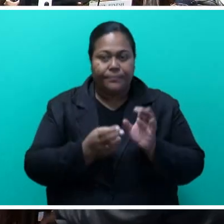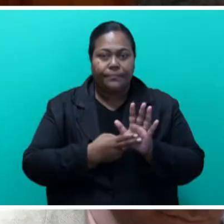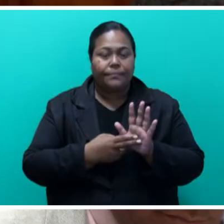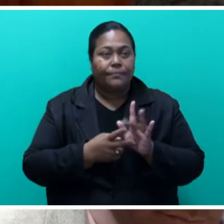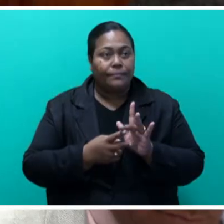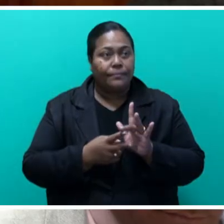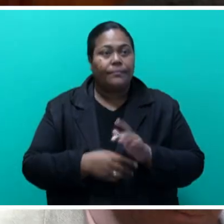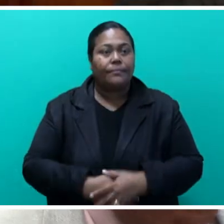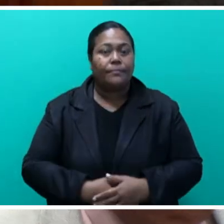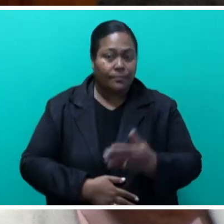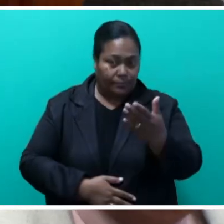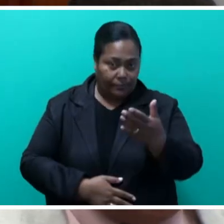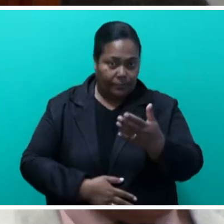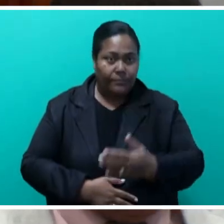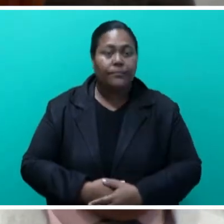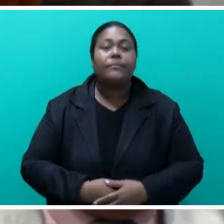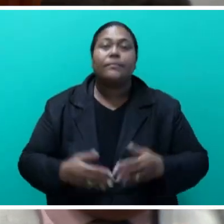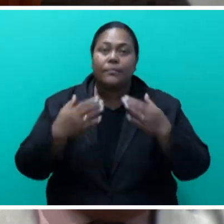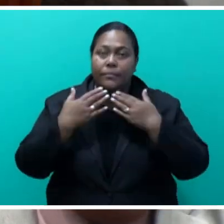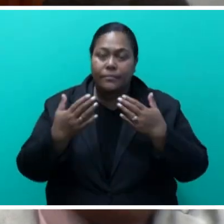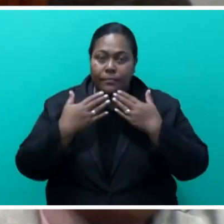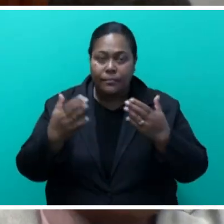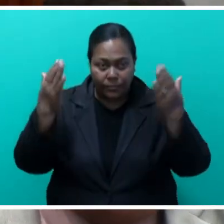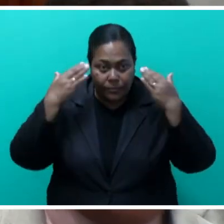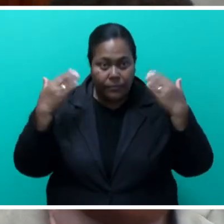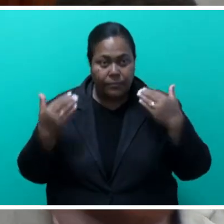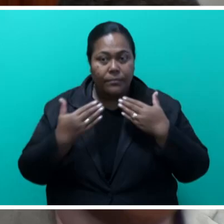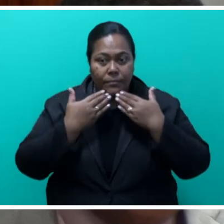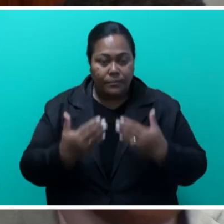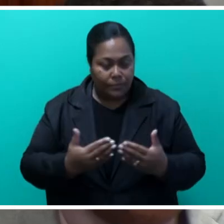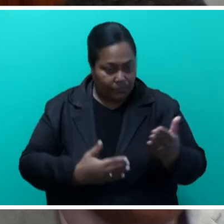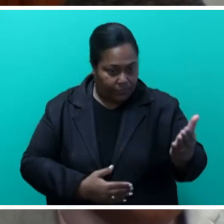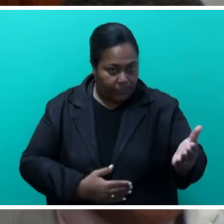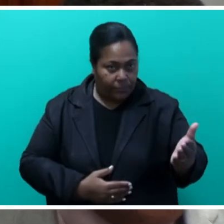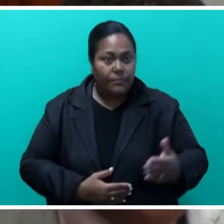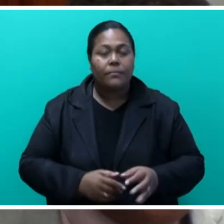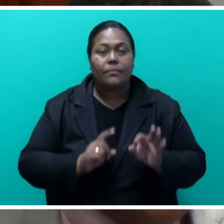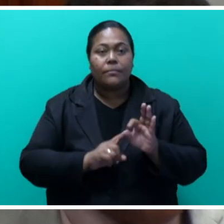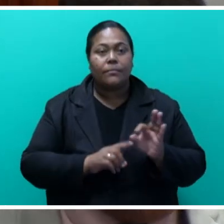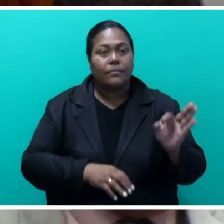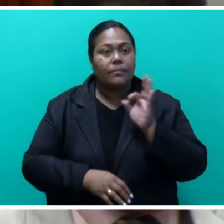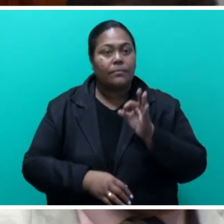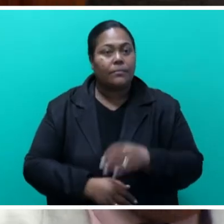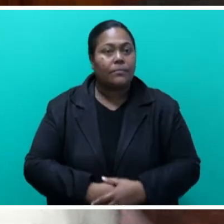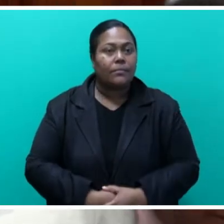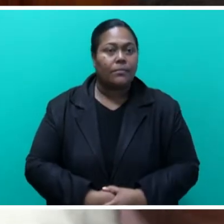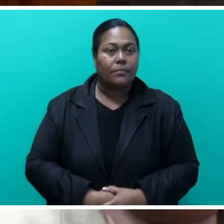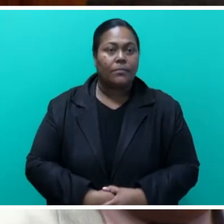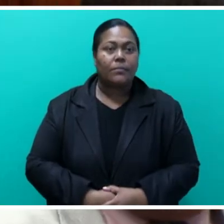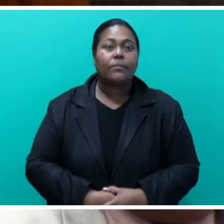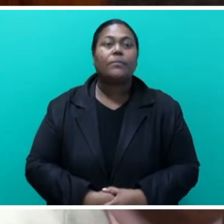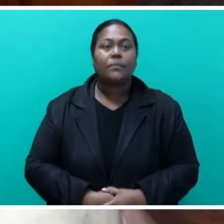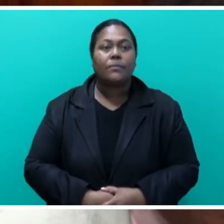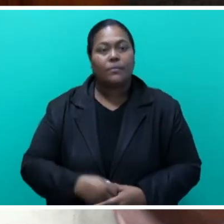Thank you, Mr. Speaker, sir, and I wish to thank Honorable Chand for the question. Let me begin